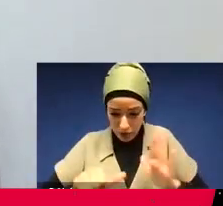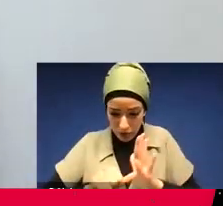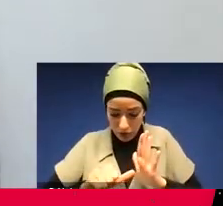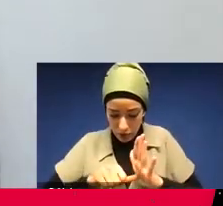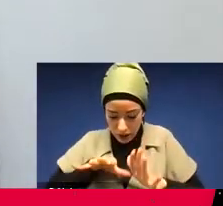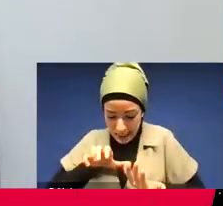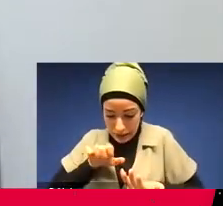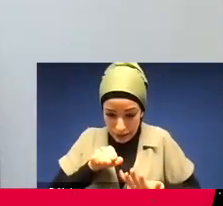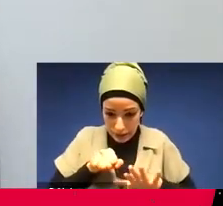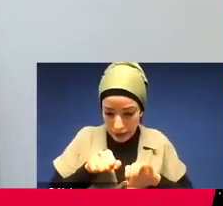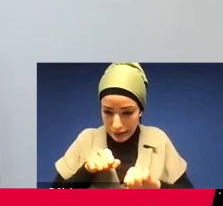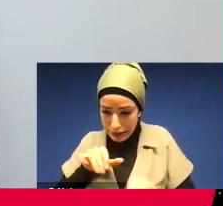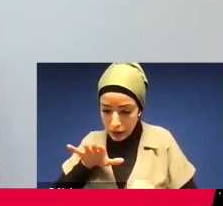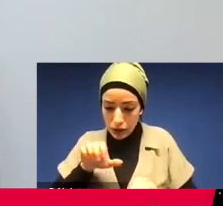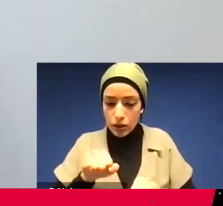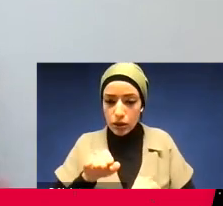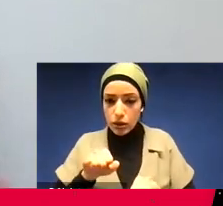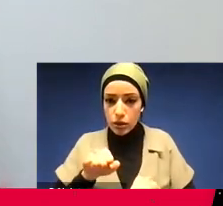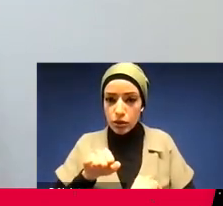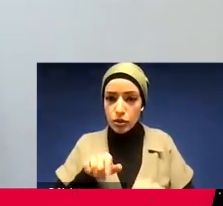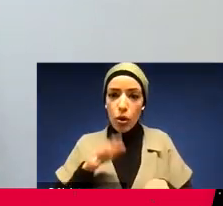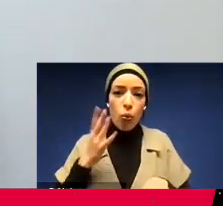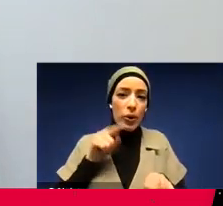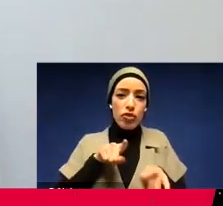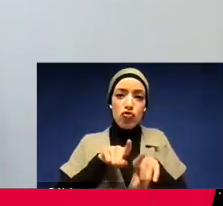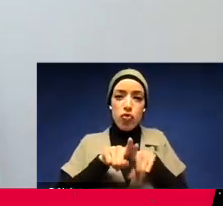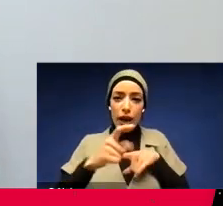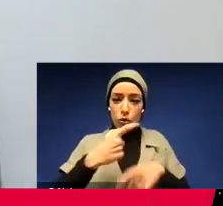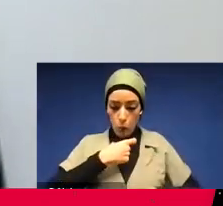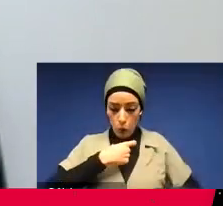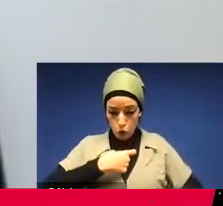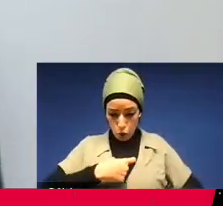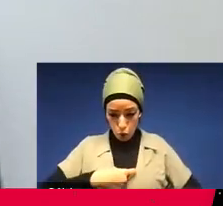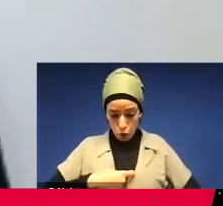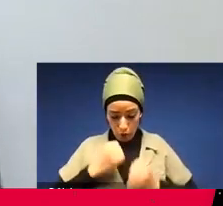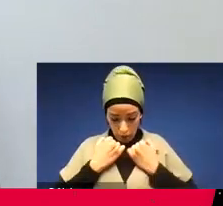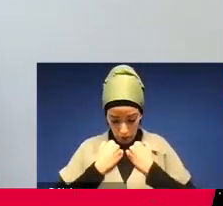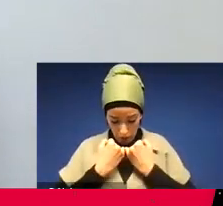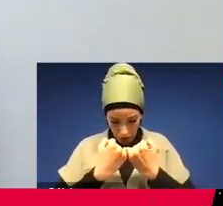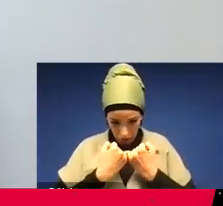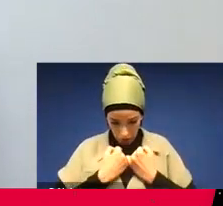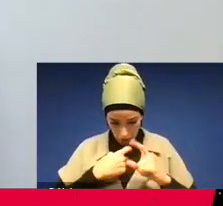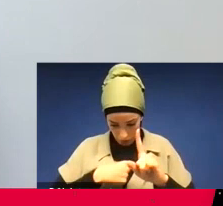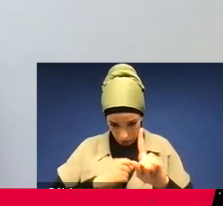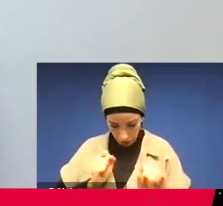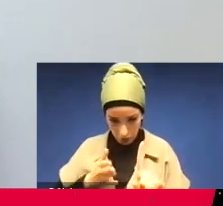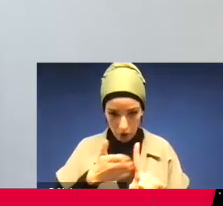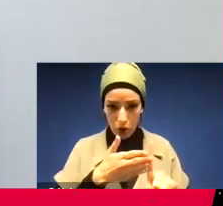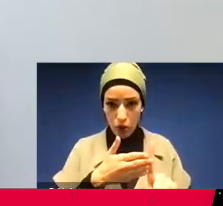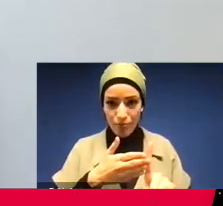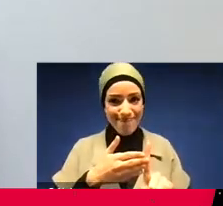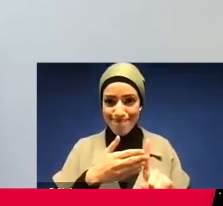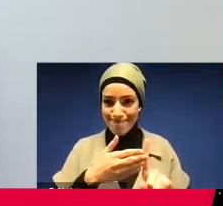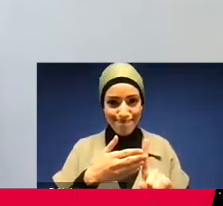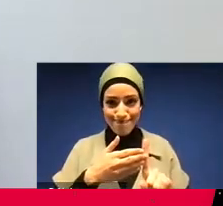together. But in trying to humanize ourselves, we dehumanized ourselves. How